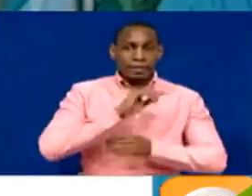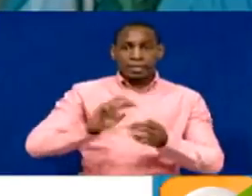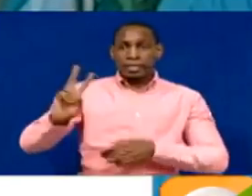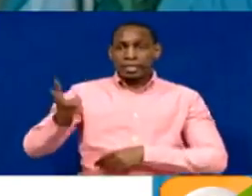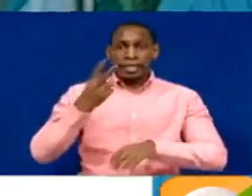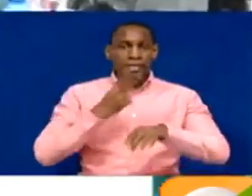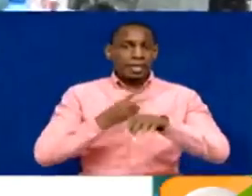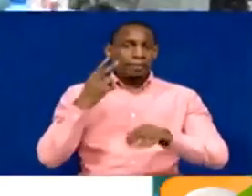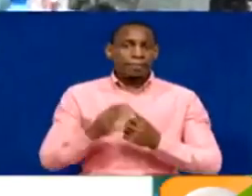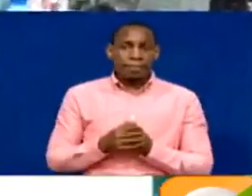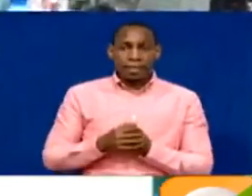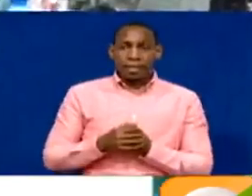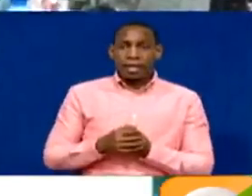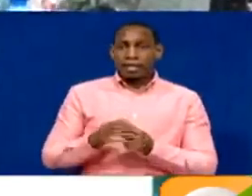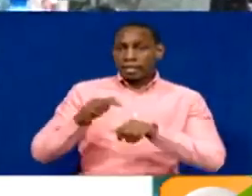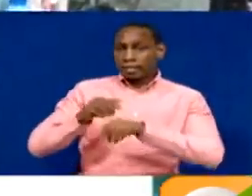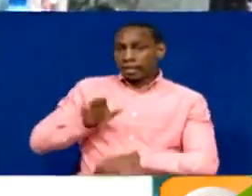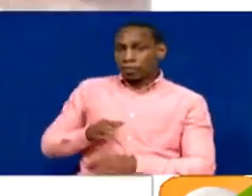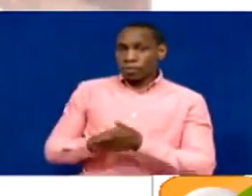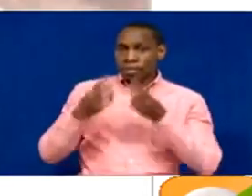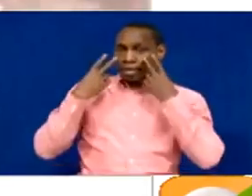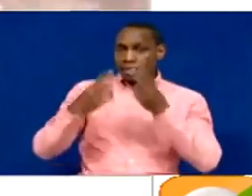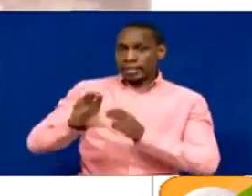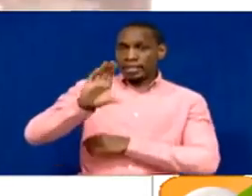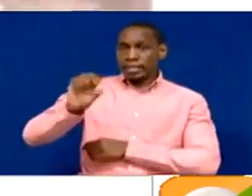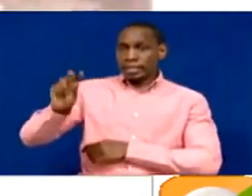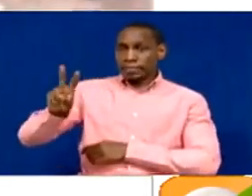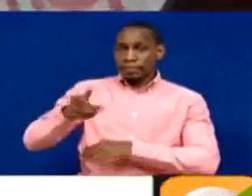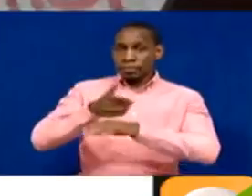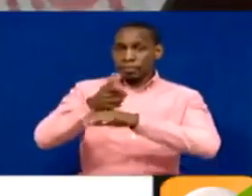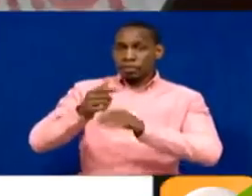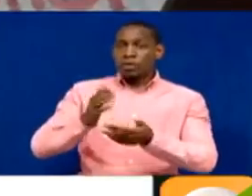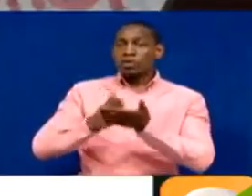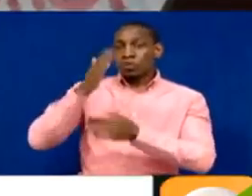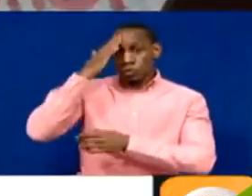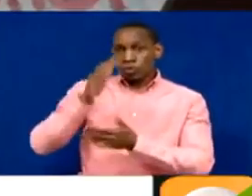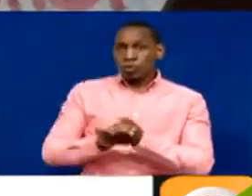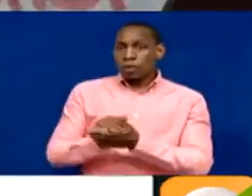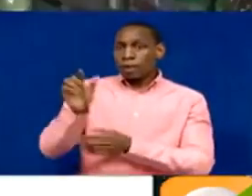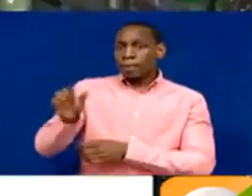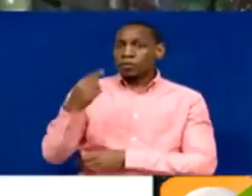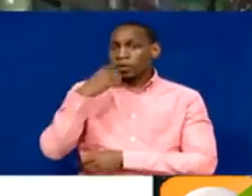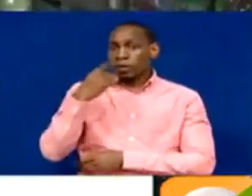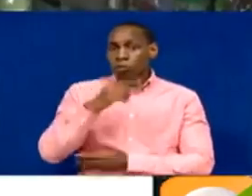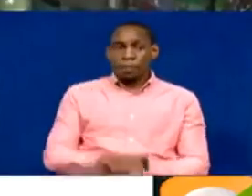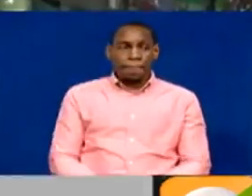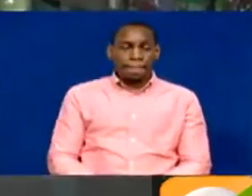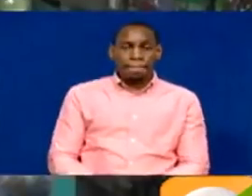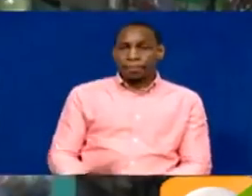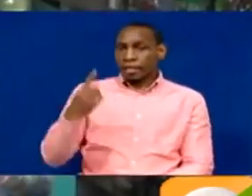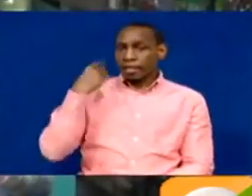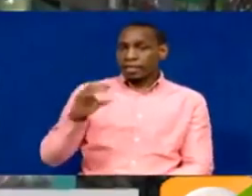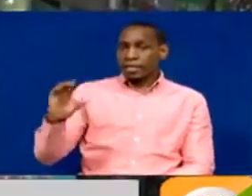for a second time. It was not until she previewed the CCTV footage that she knew who the culprit was. Juzi nilikuwa